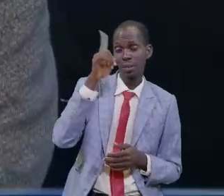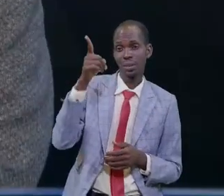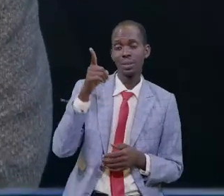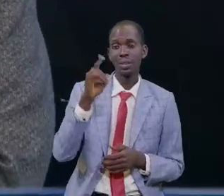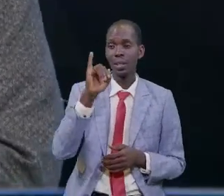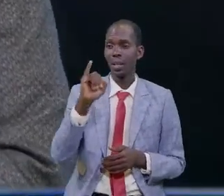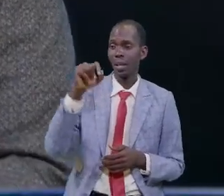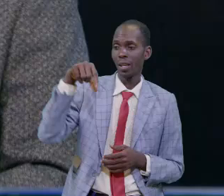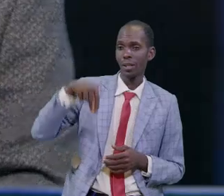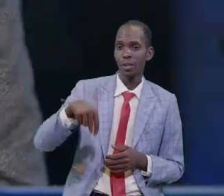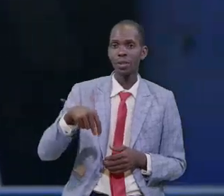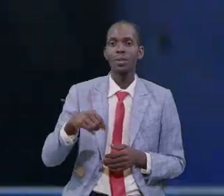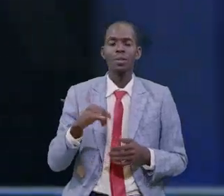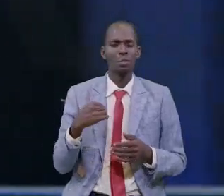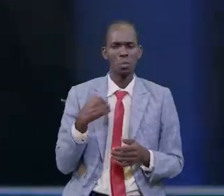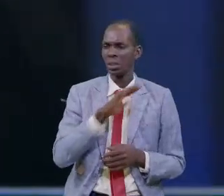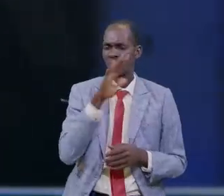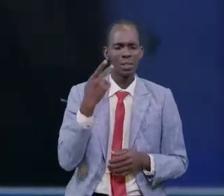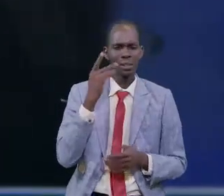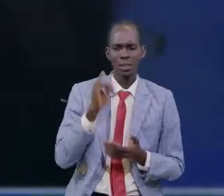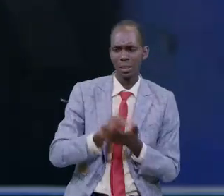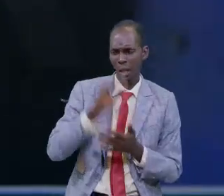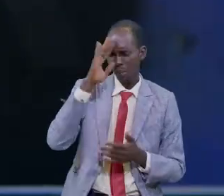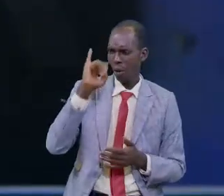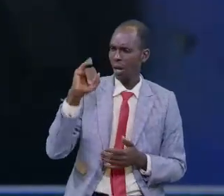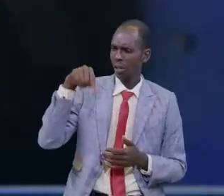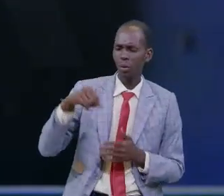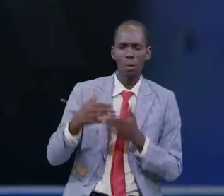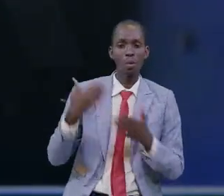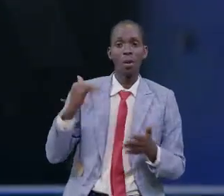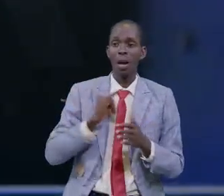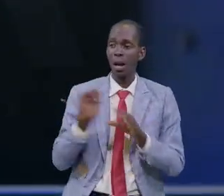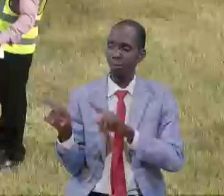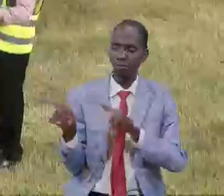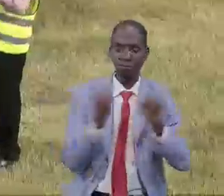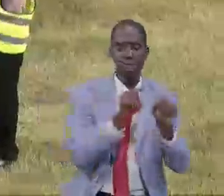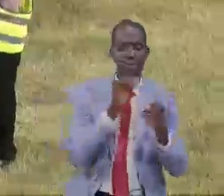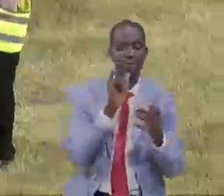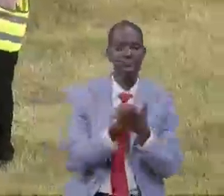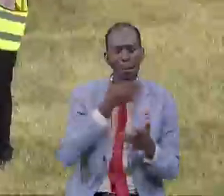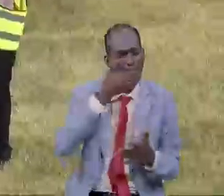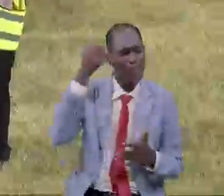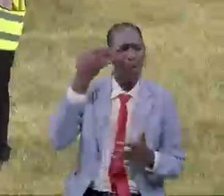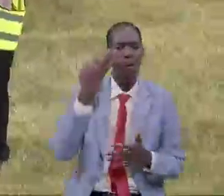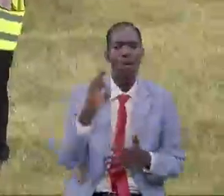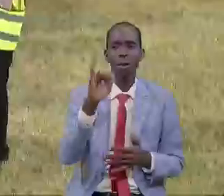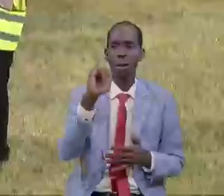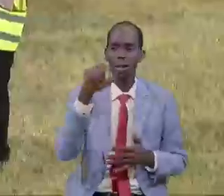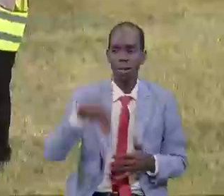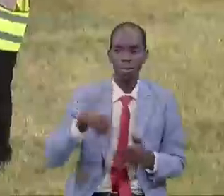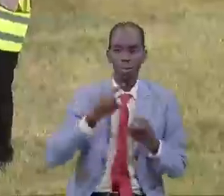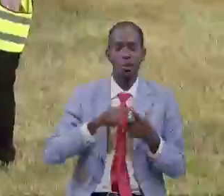saw anything like that before. I pass on the best of IQ to you in